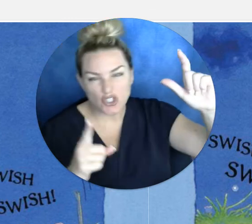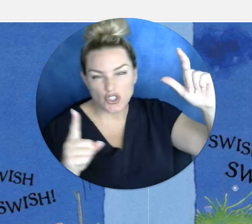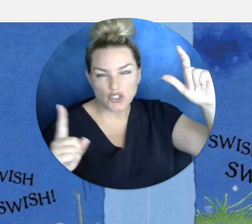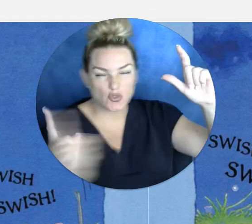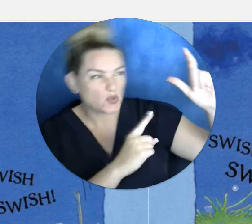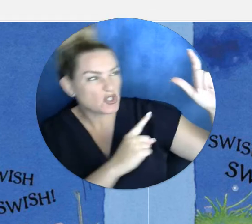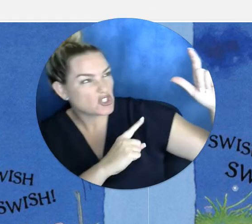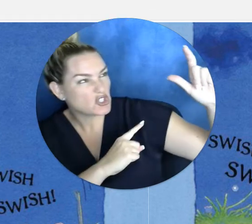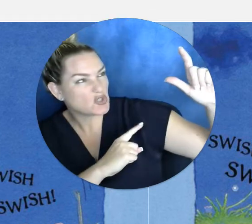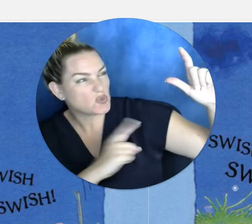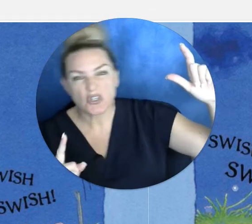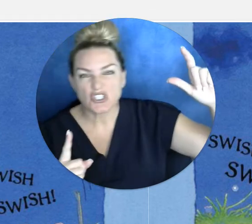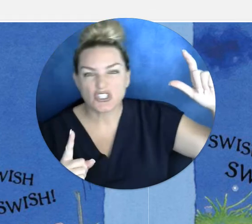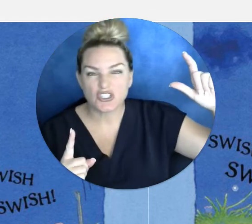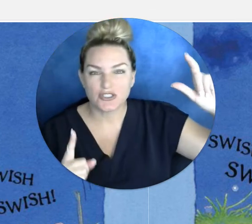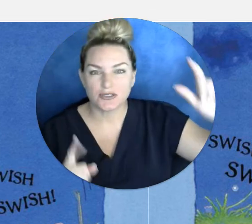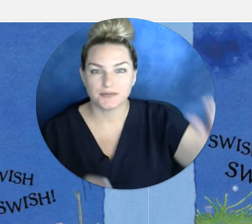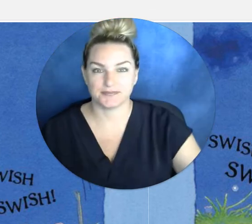Swish!